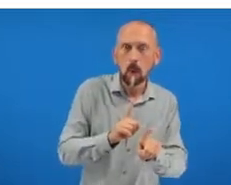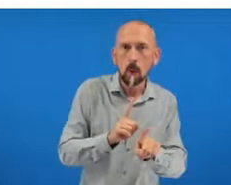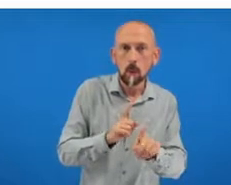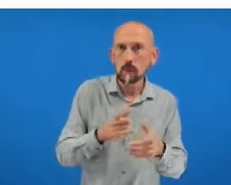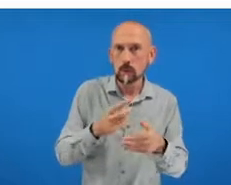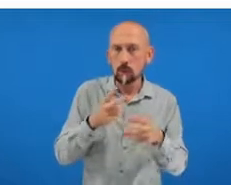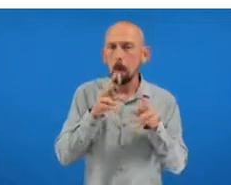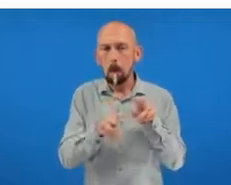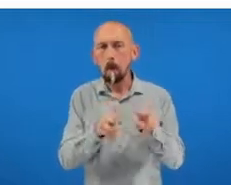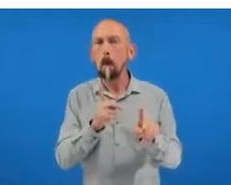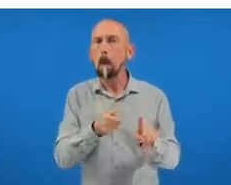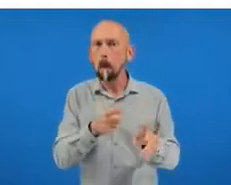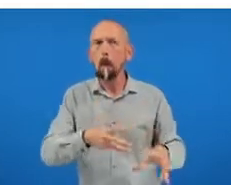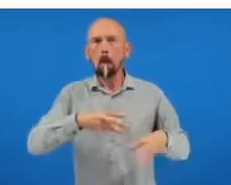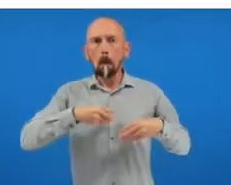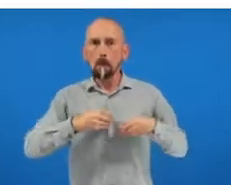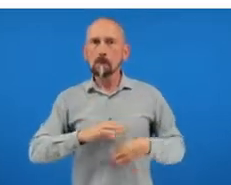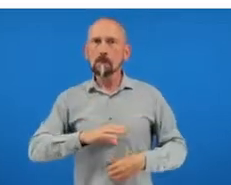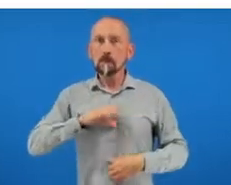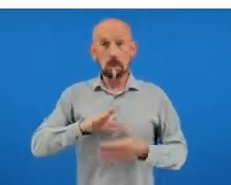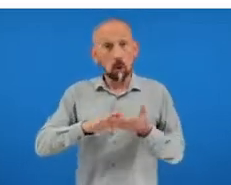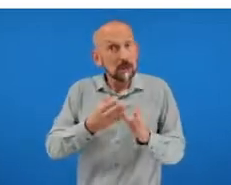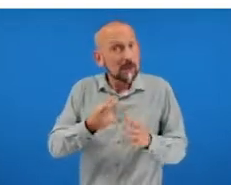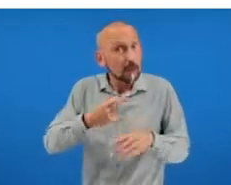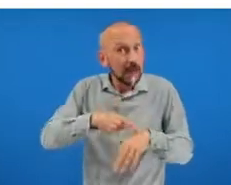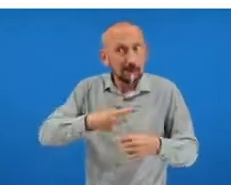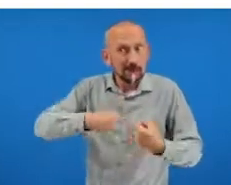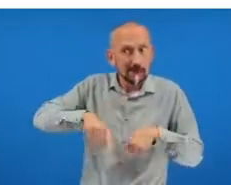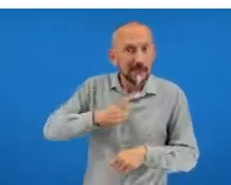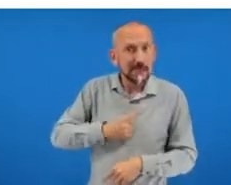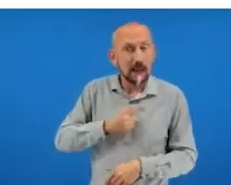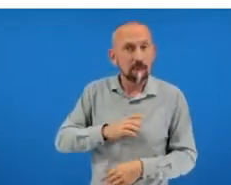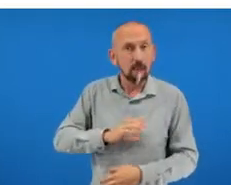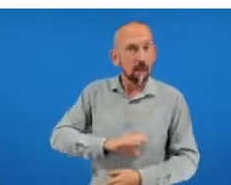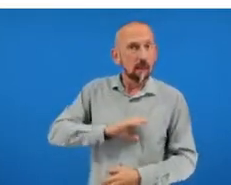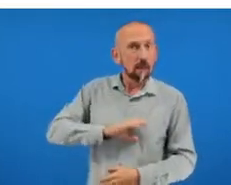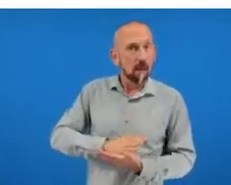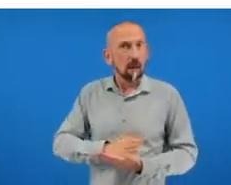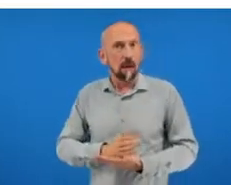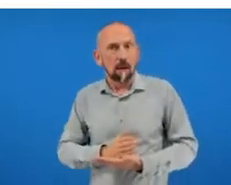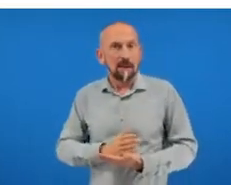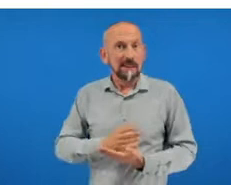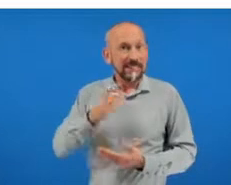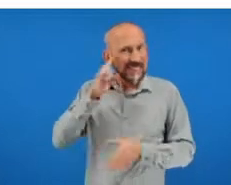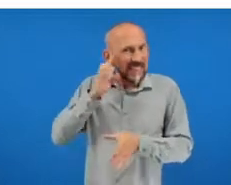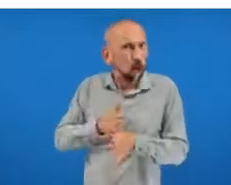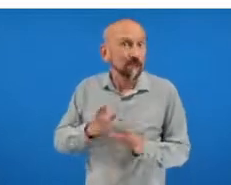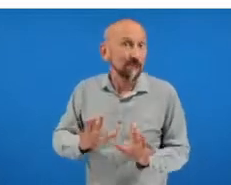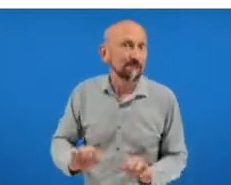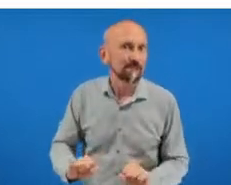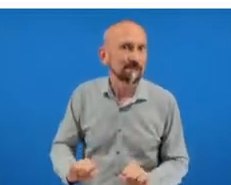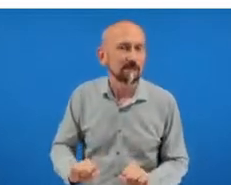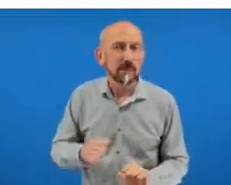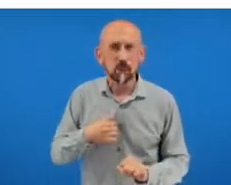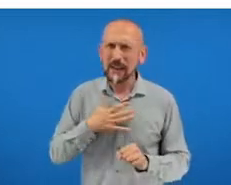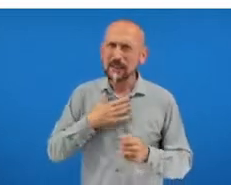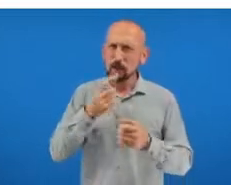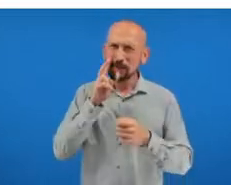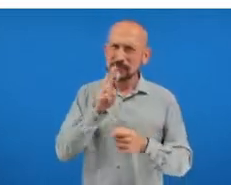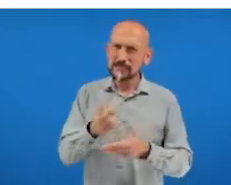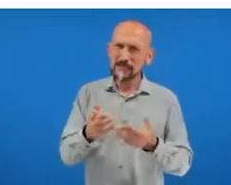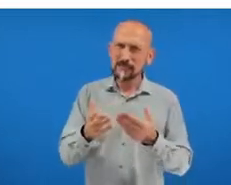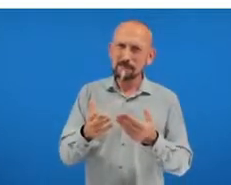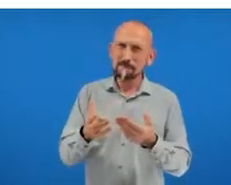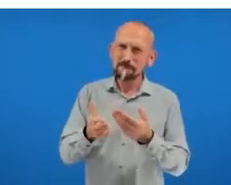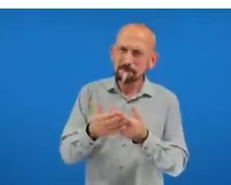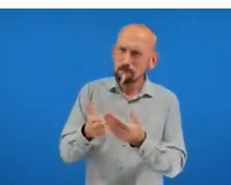sometimes it's our own psychology and perhaps insecurity that holds us back too. But I'd like to see as many psychologists as there are